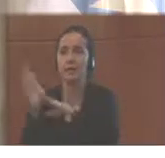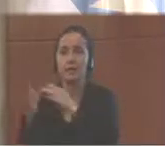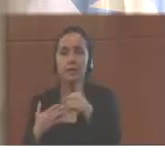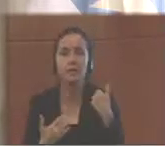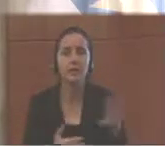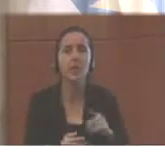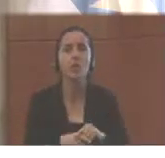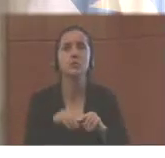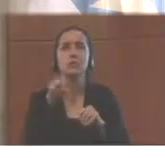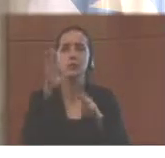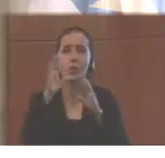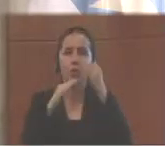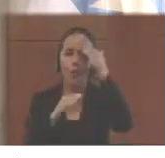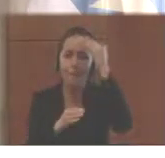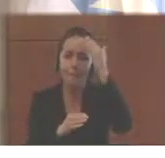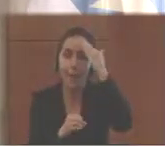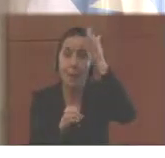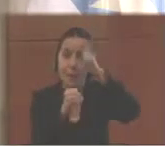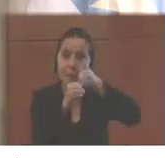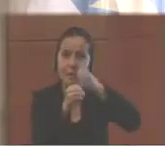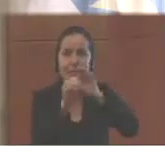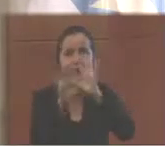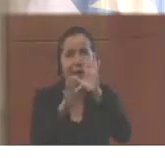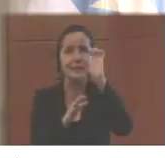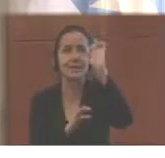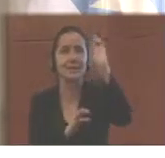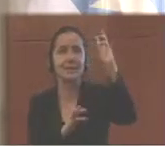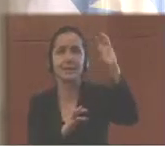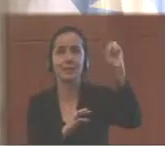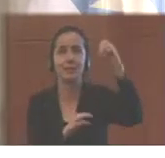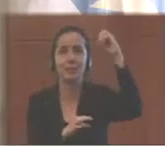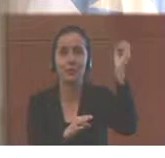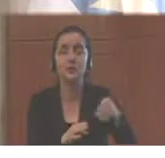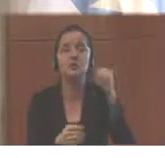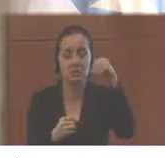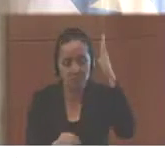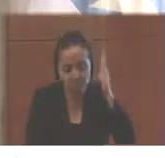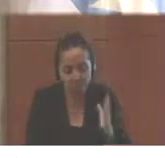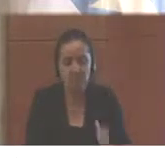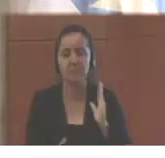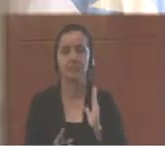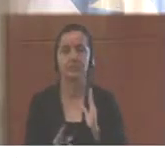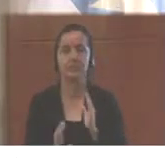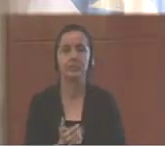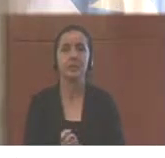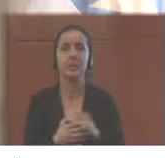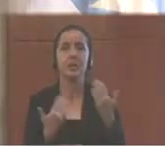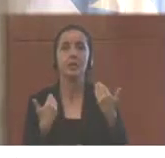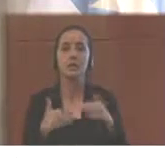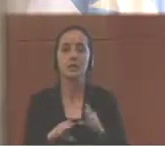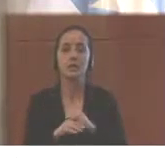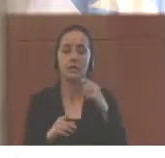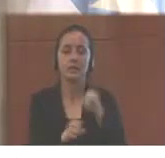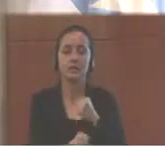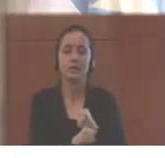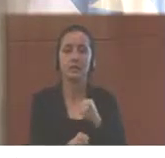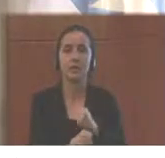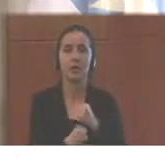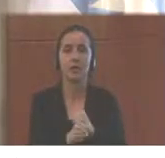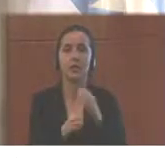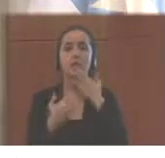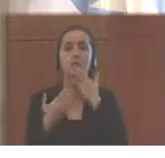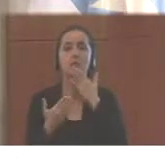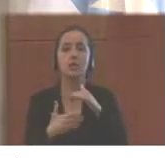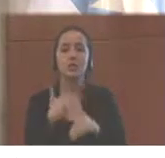the overall enhancement of our risk management and early warning system has been the introduction of a National Operations Center and